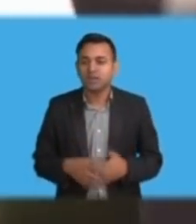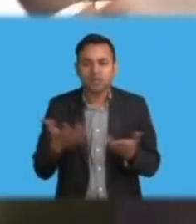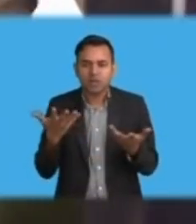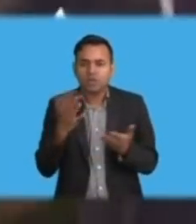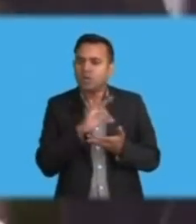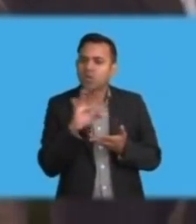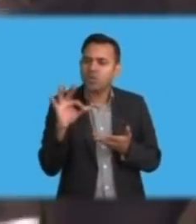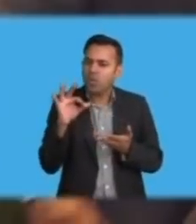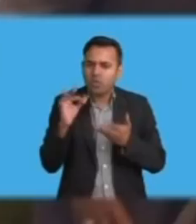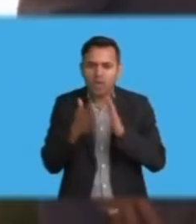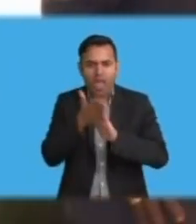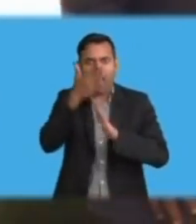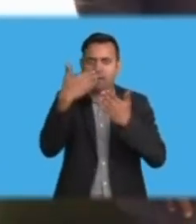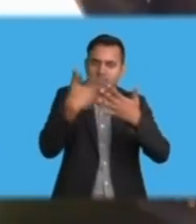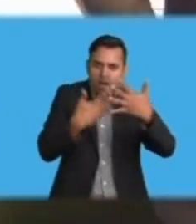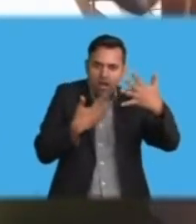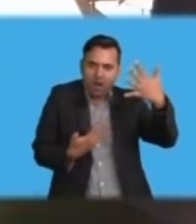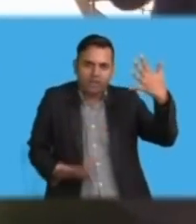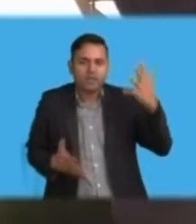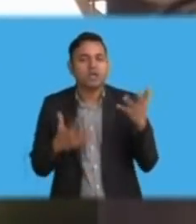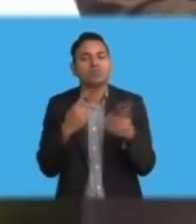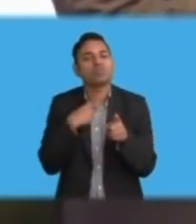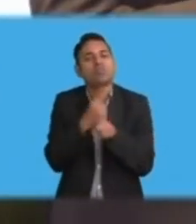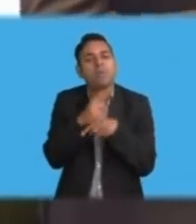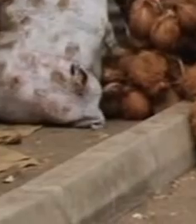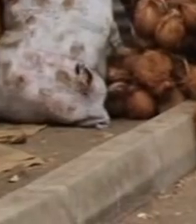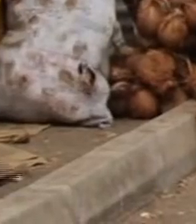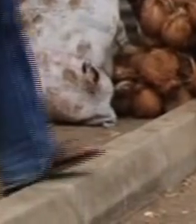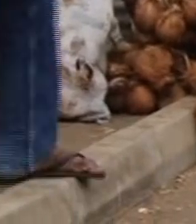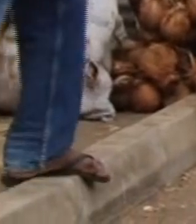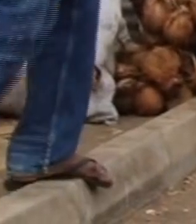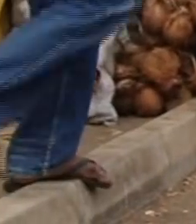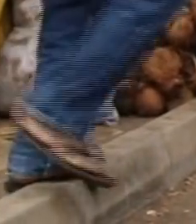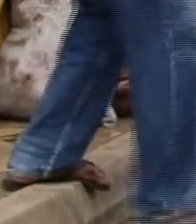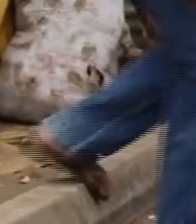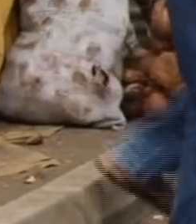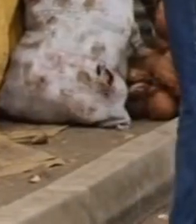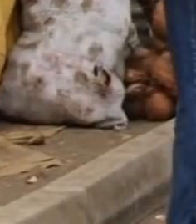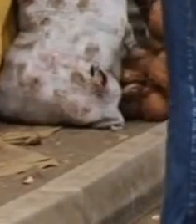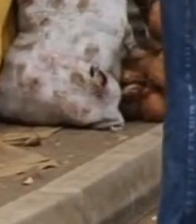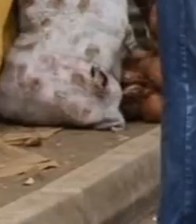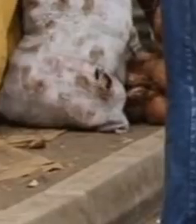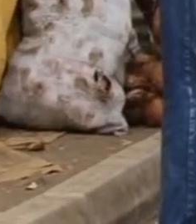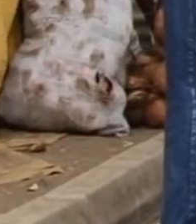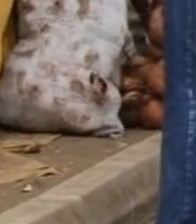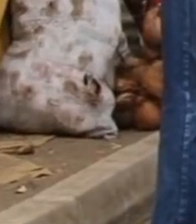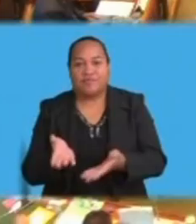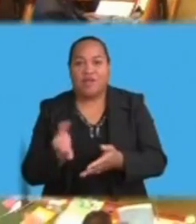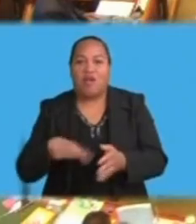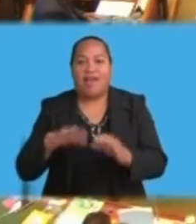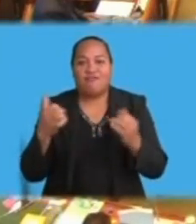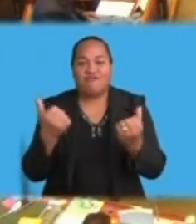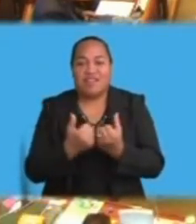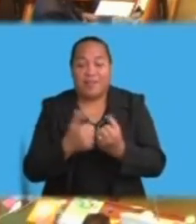to inquire into and make recommendations in relation to agricultural development and marketing plans, which was defeated in